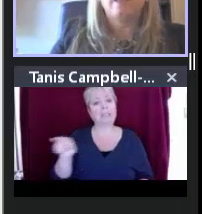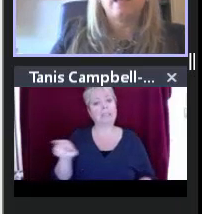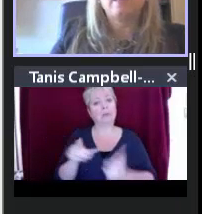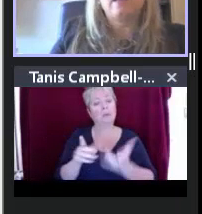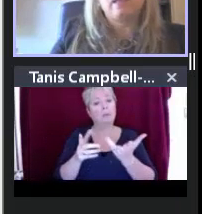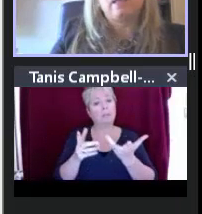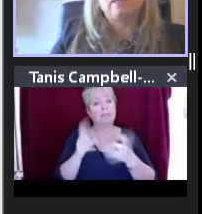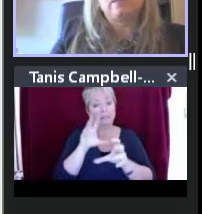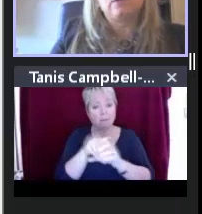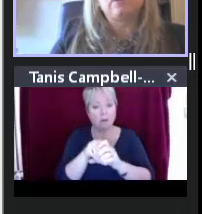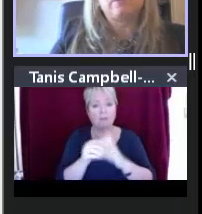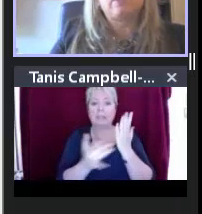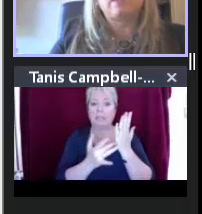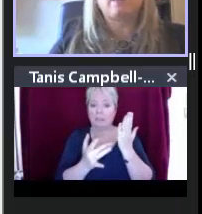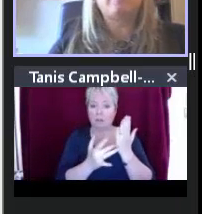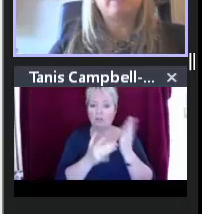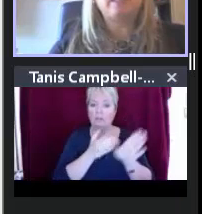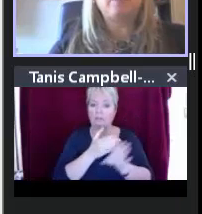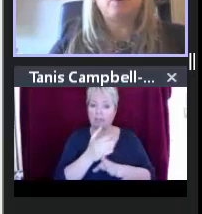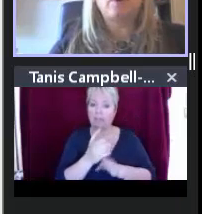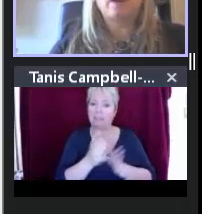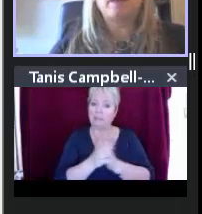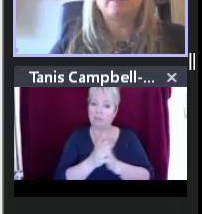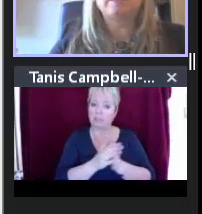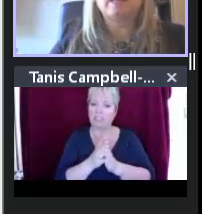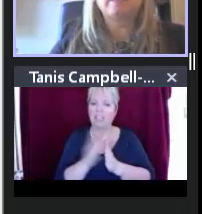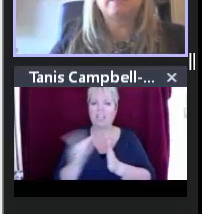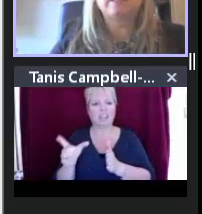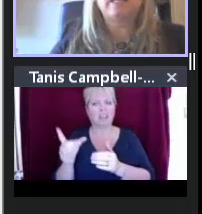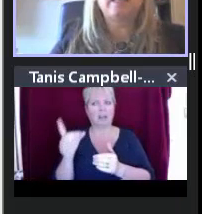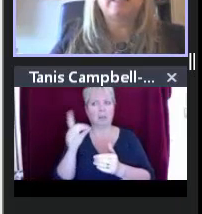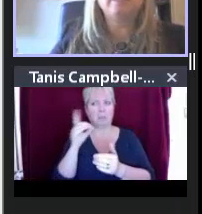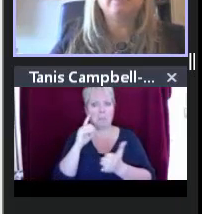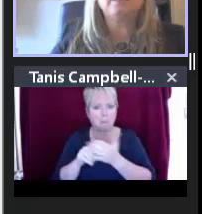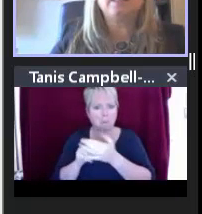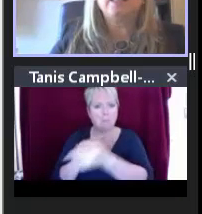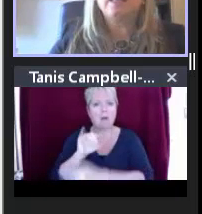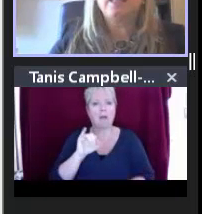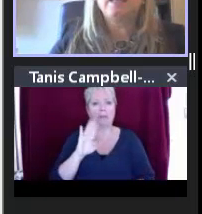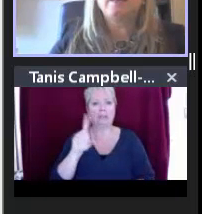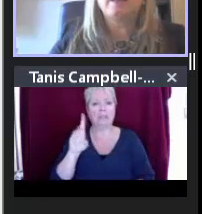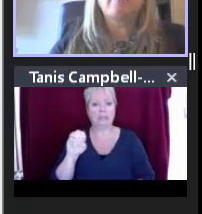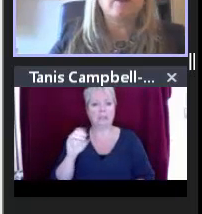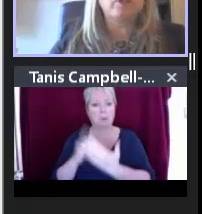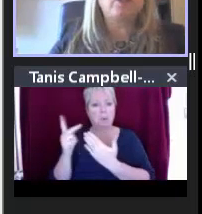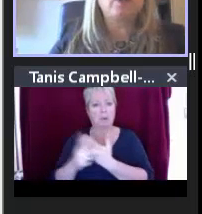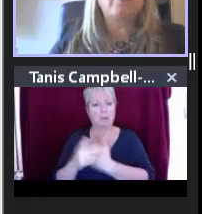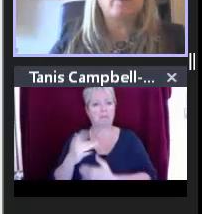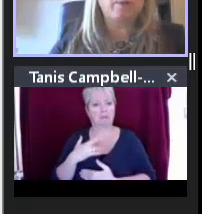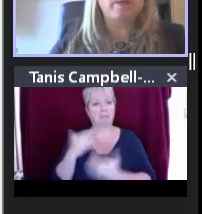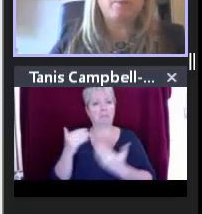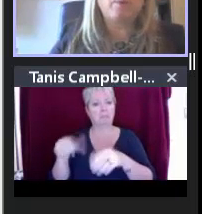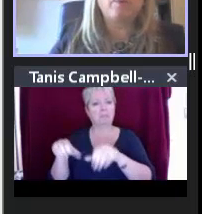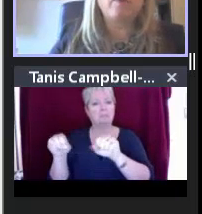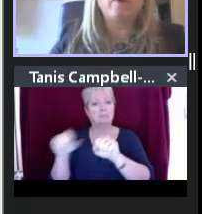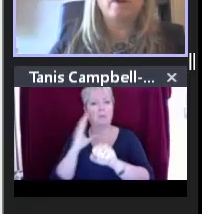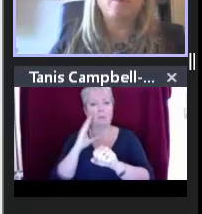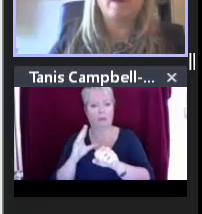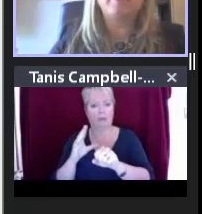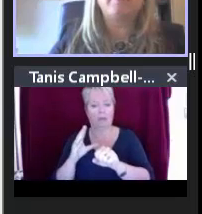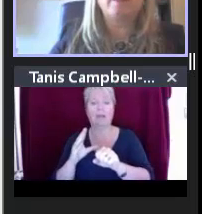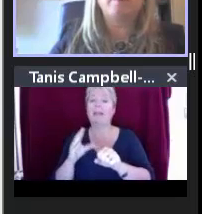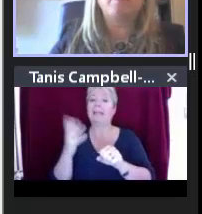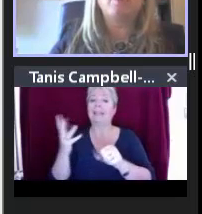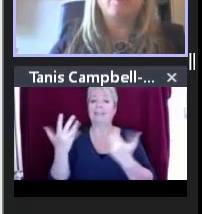anyway, and he learned about the IBDE program and decided to take it. He eventually completed both of